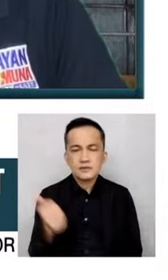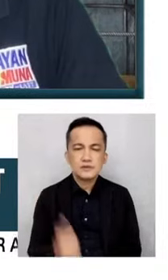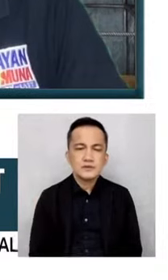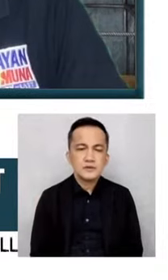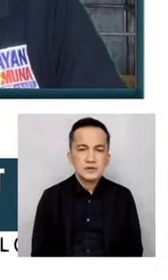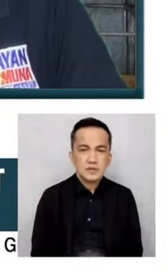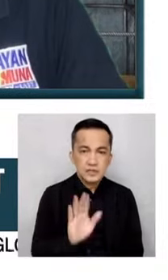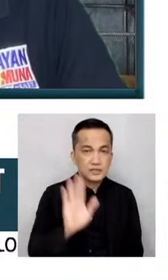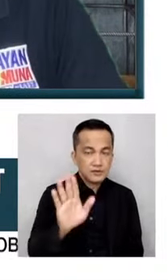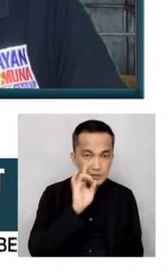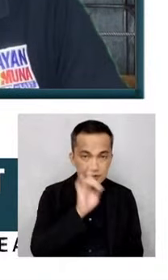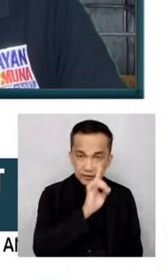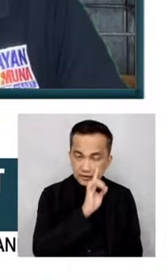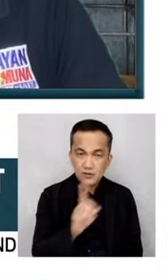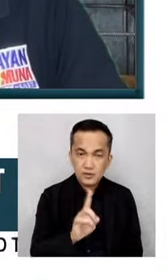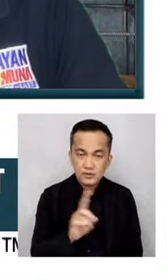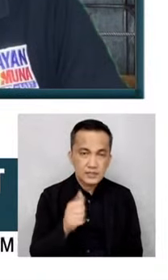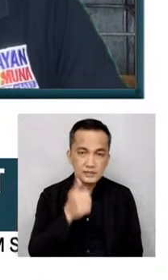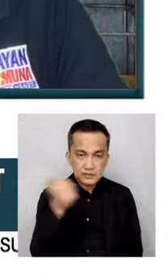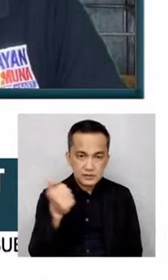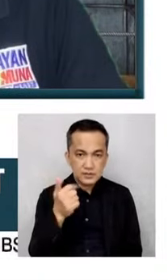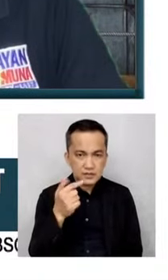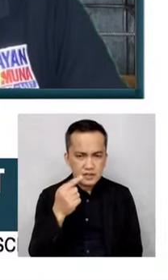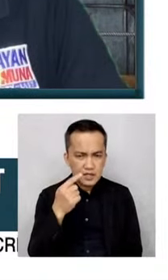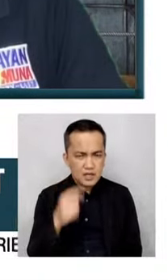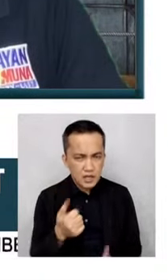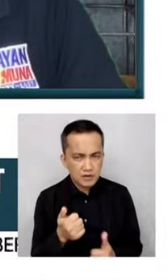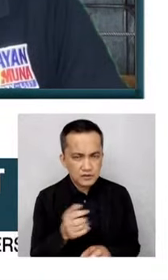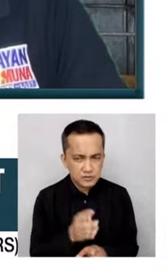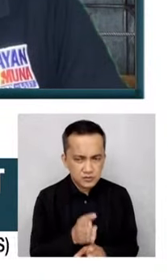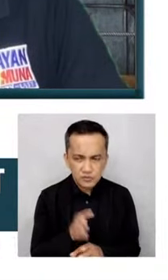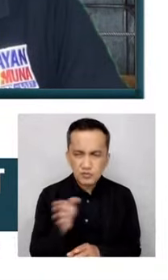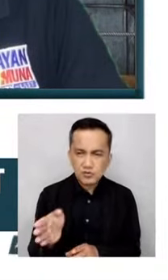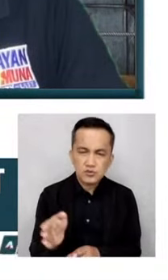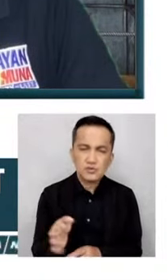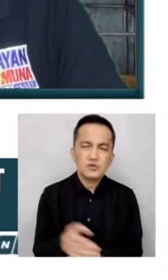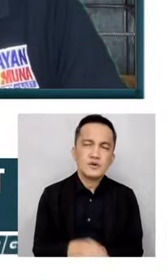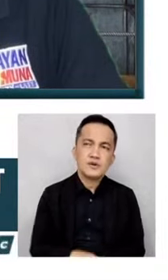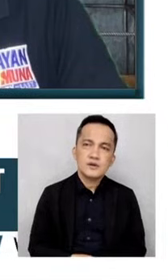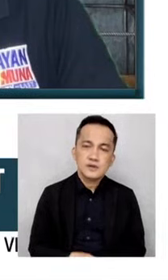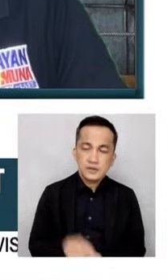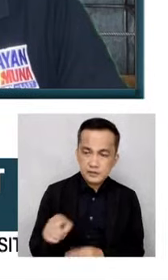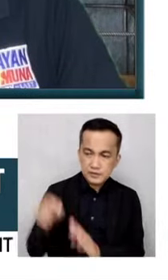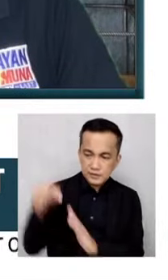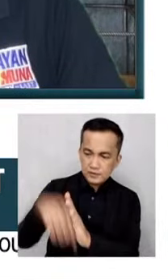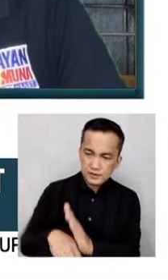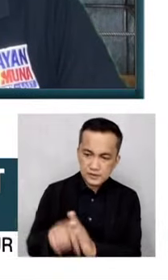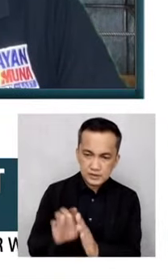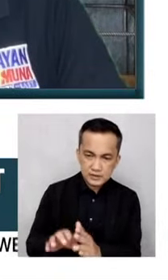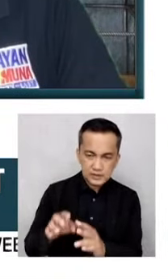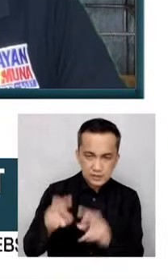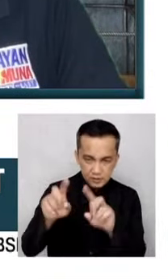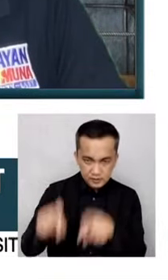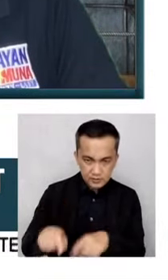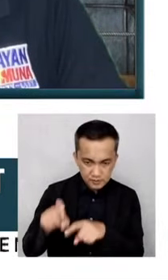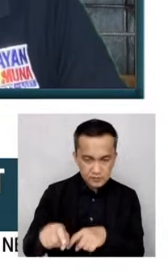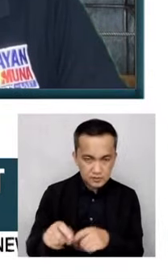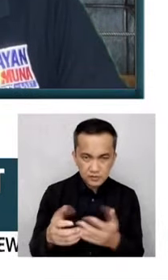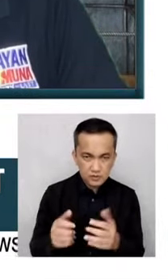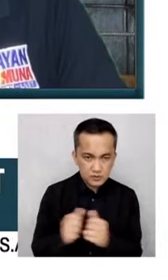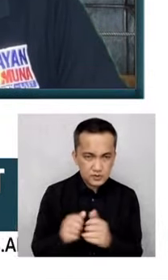eyes? What's the alternative here? How can we possibly go and go deeper into that expiration without